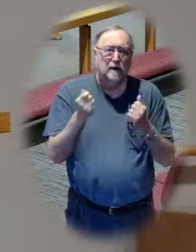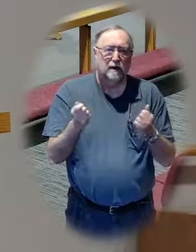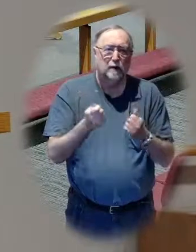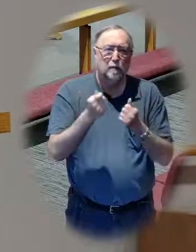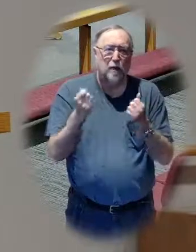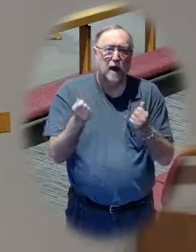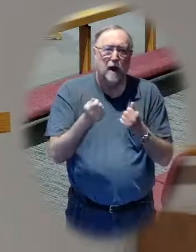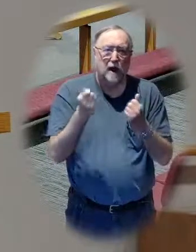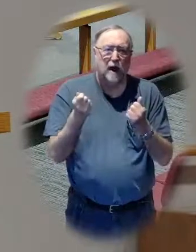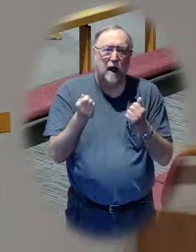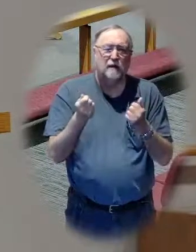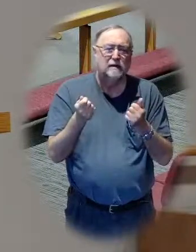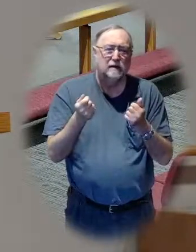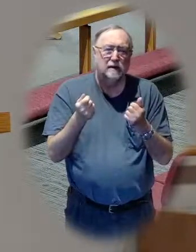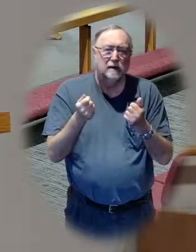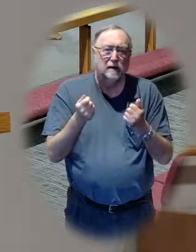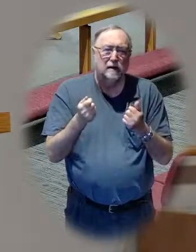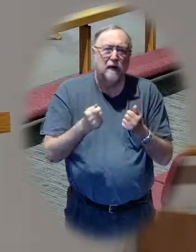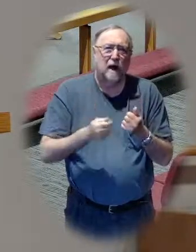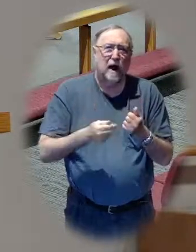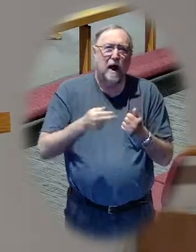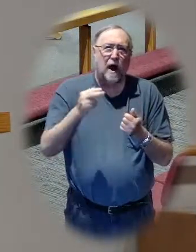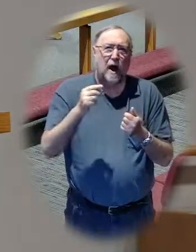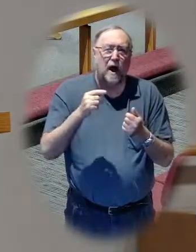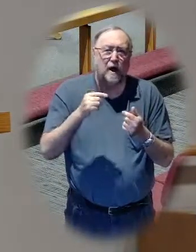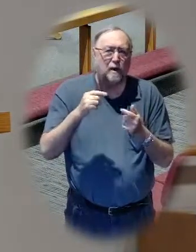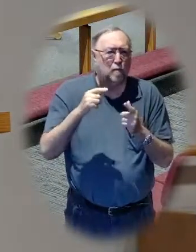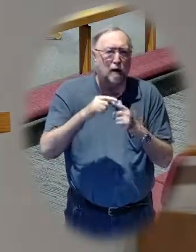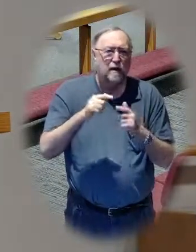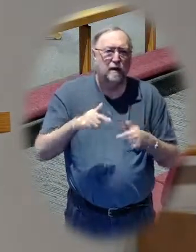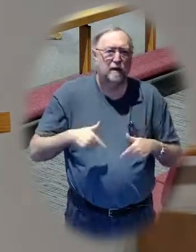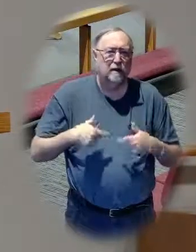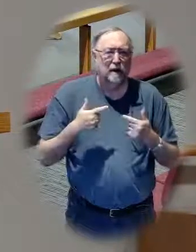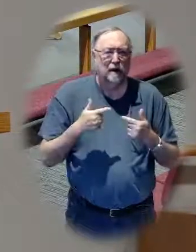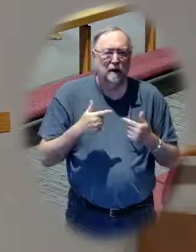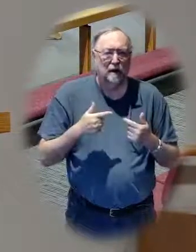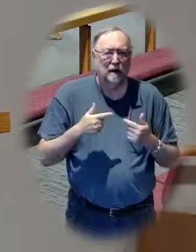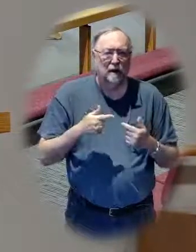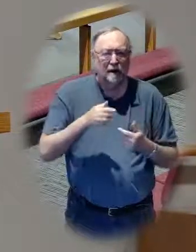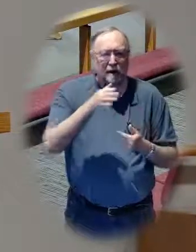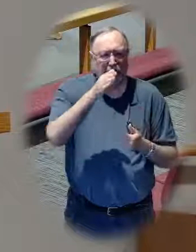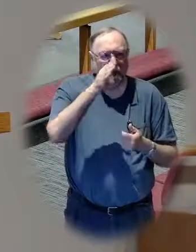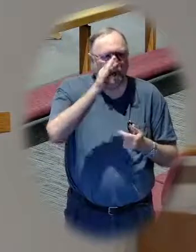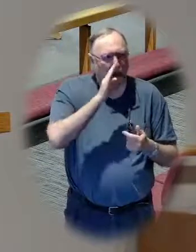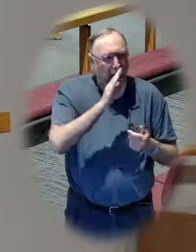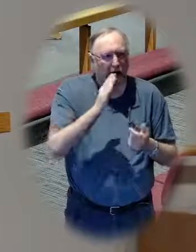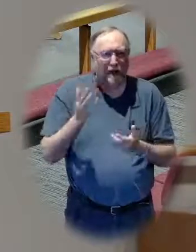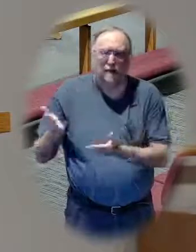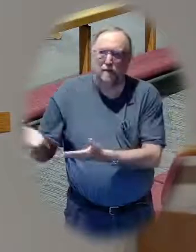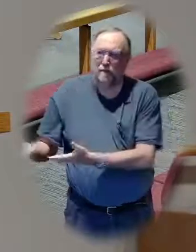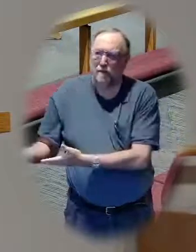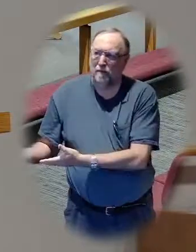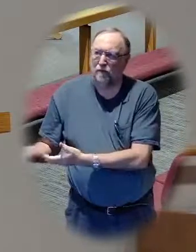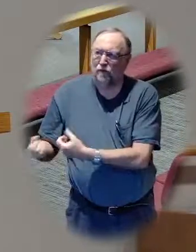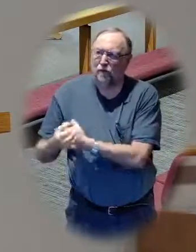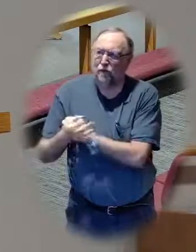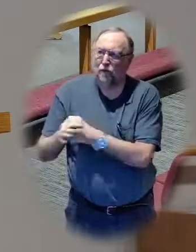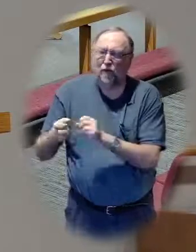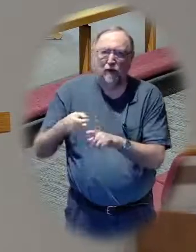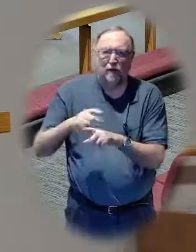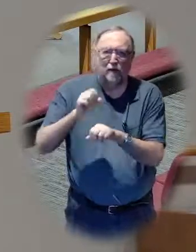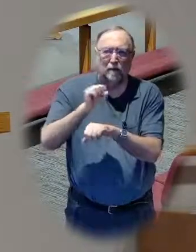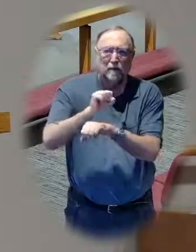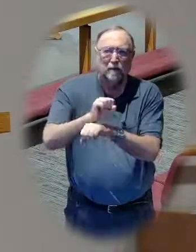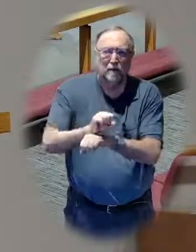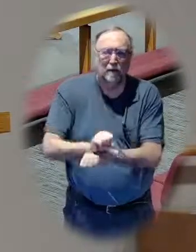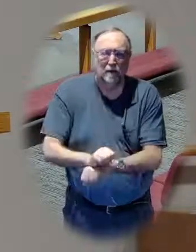year, really the high point of their lives. God had just brought them out of bondage and slavery in Egypt, killing all